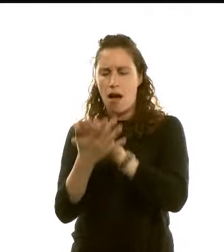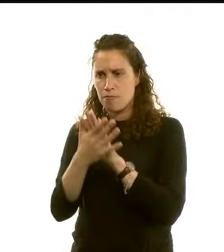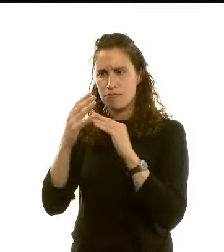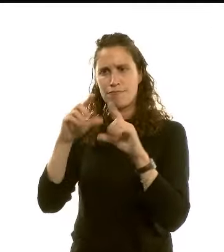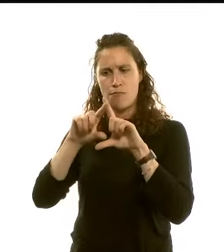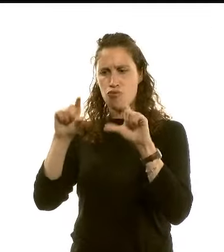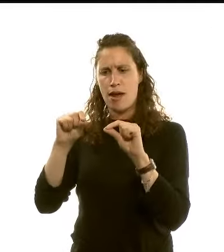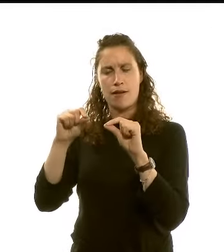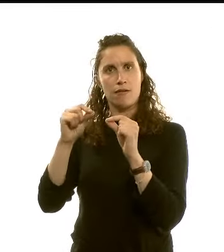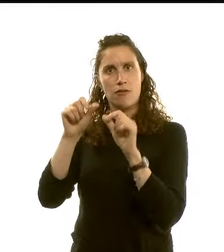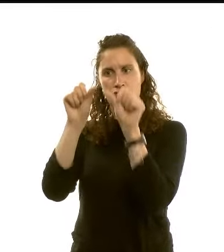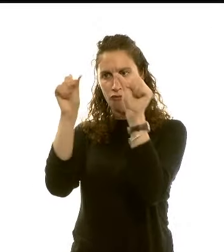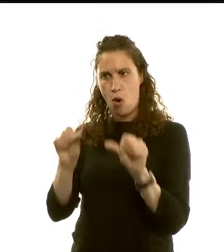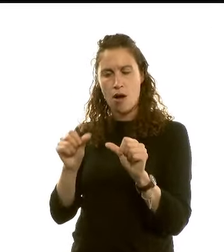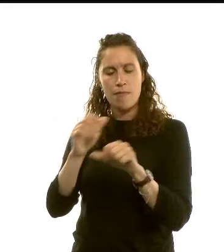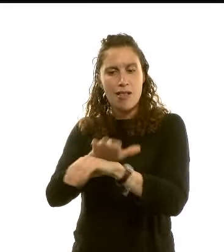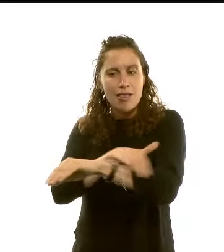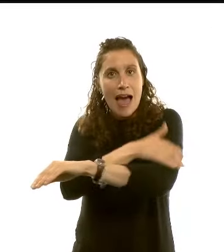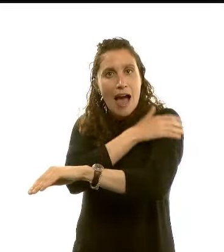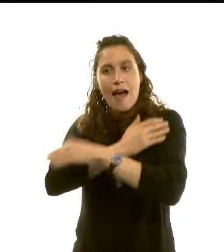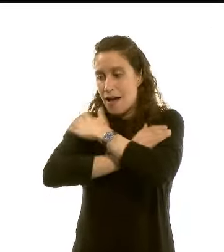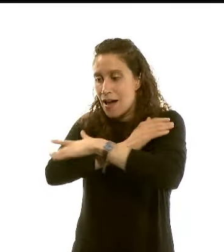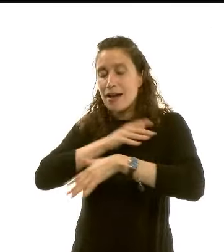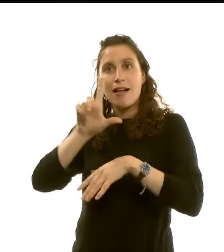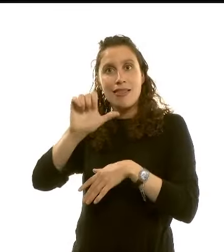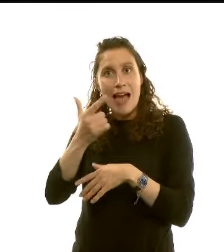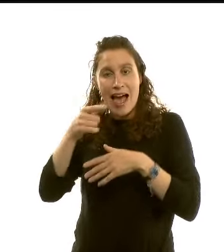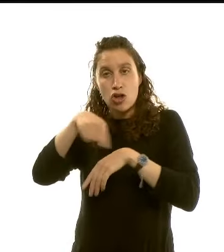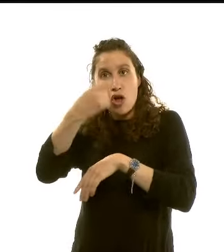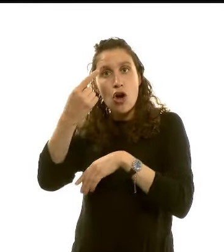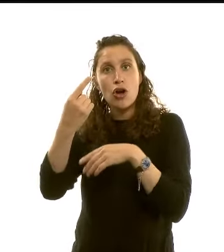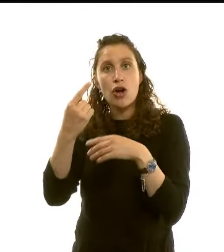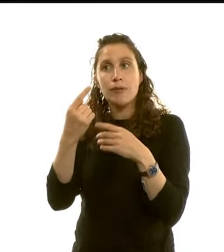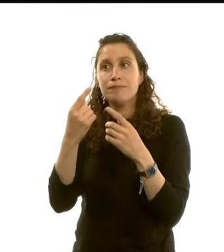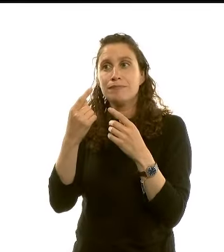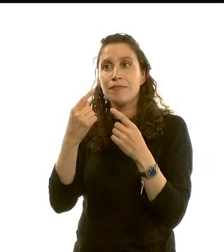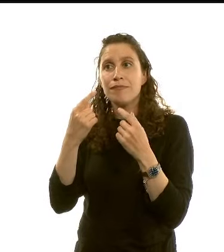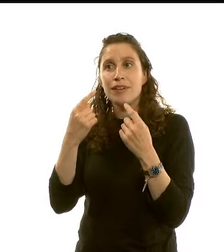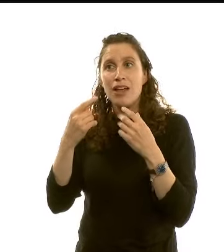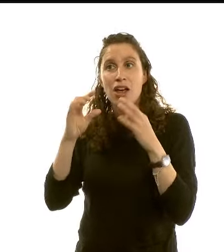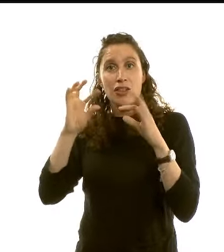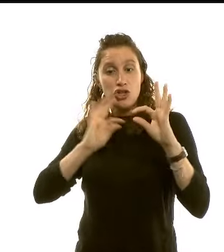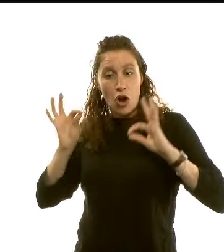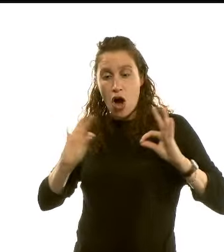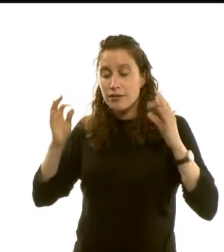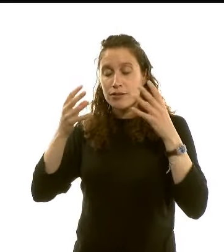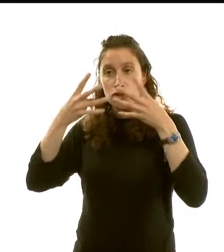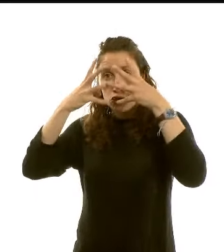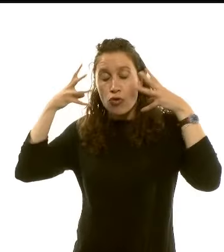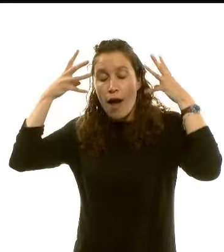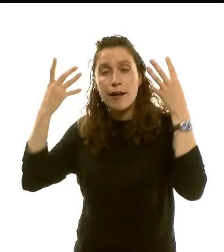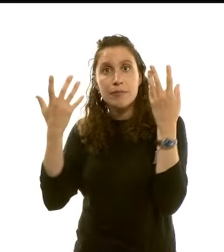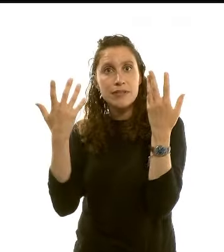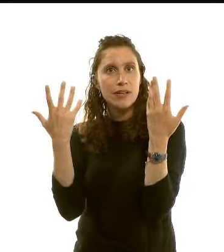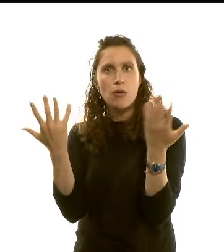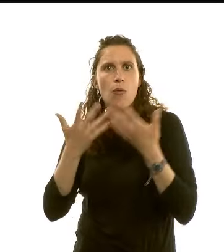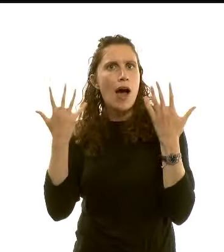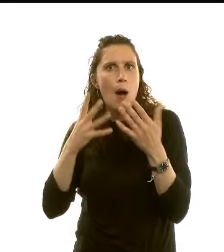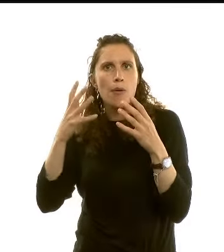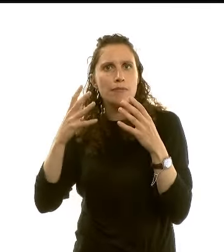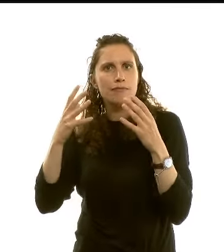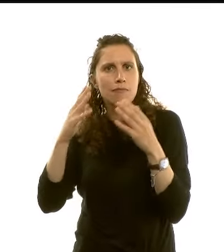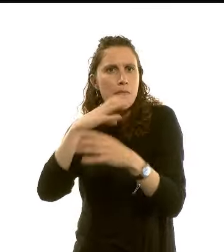form with the longer arms, the longer legs, the bioluminescent dots and the pattern striping. It's just so striking, and